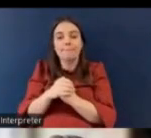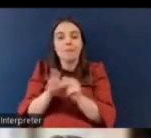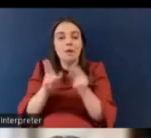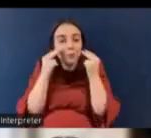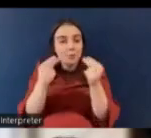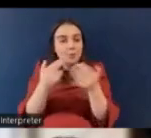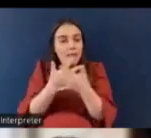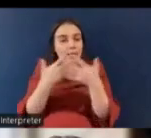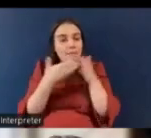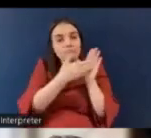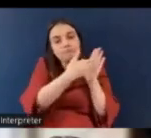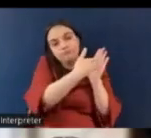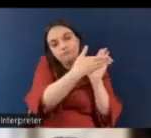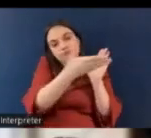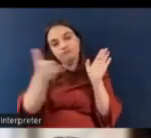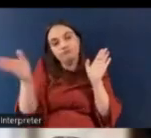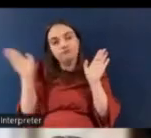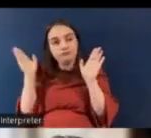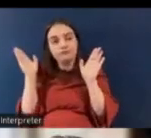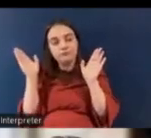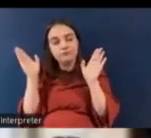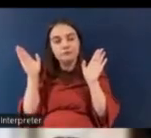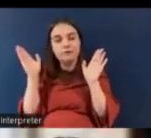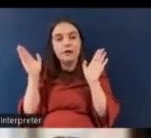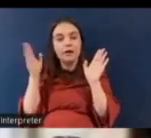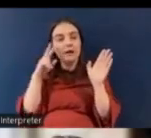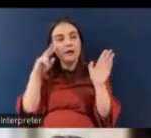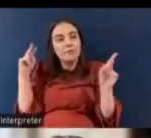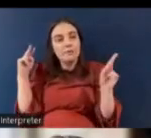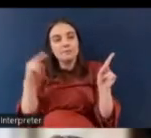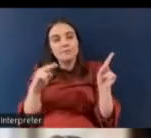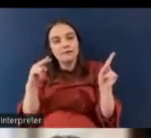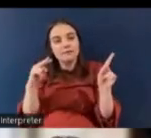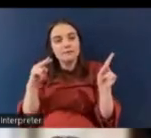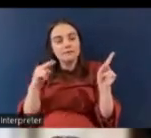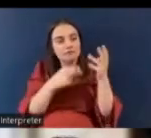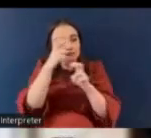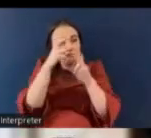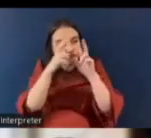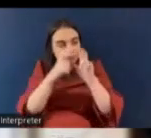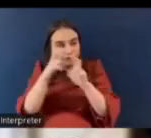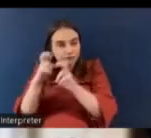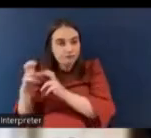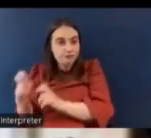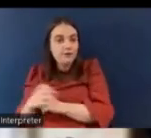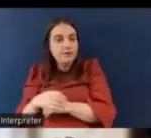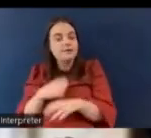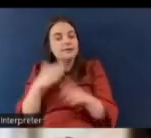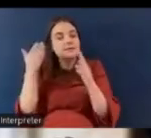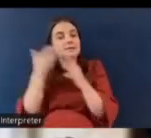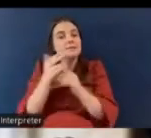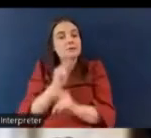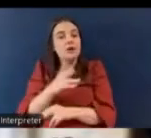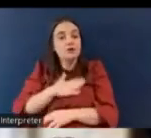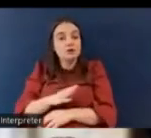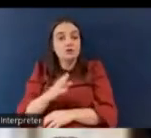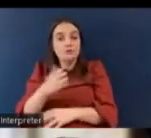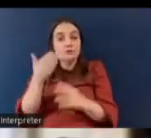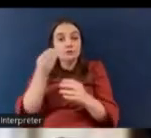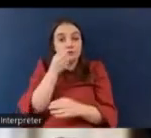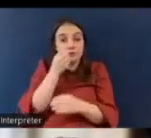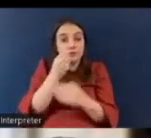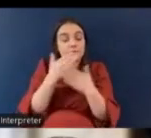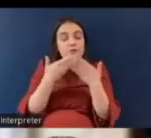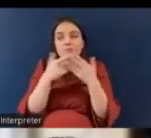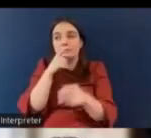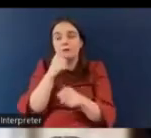for a much, much wider kind of look at it, really. We were also looking then in terms of accessibility, not just about food, but accessibility in terms